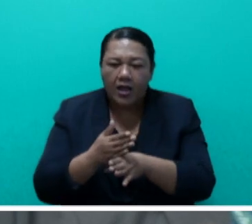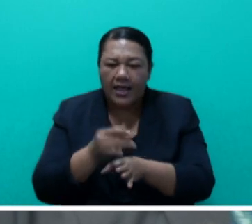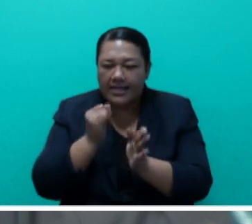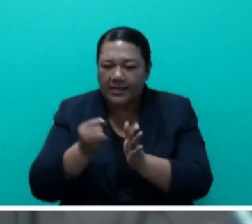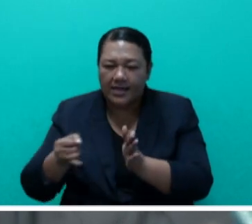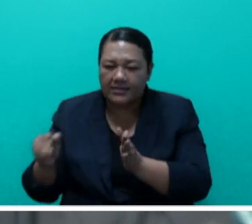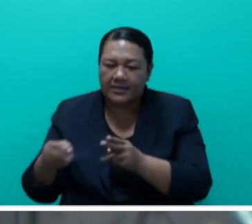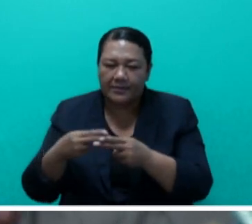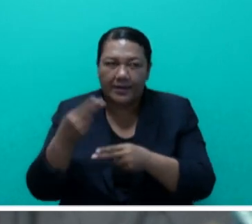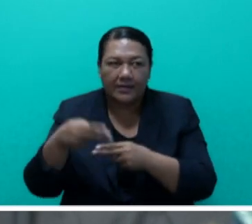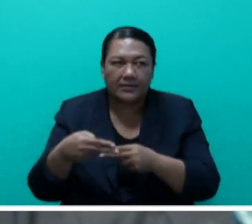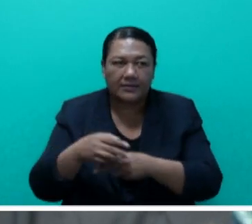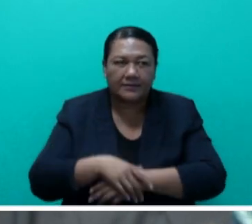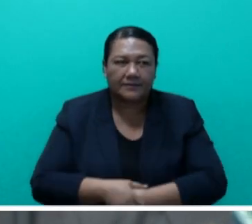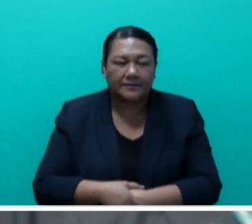Sir,